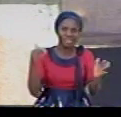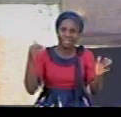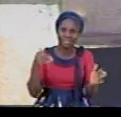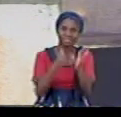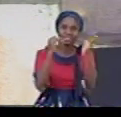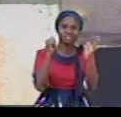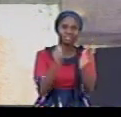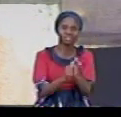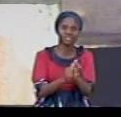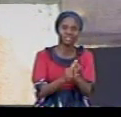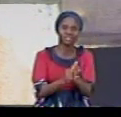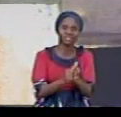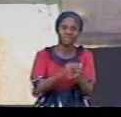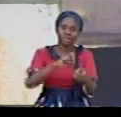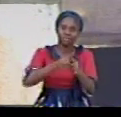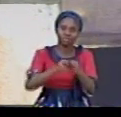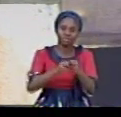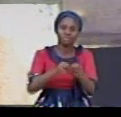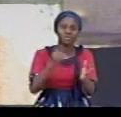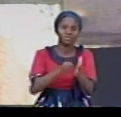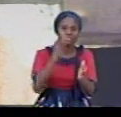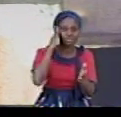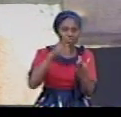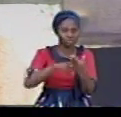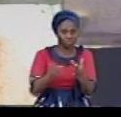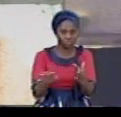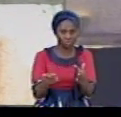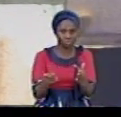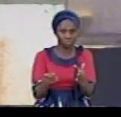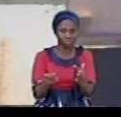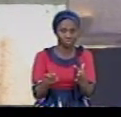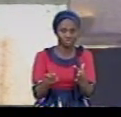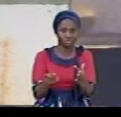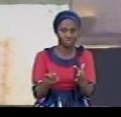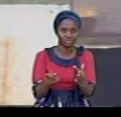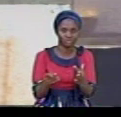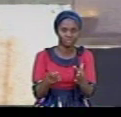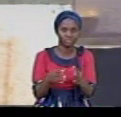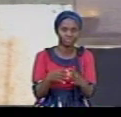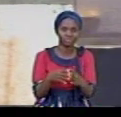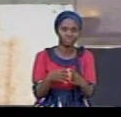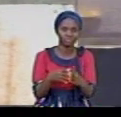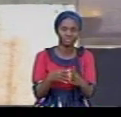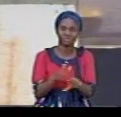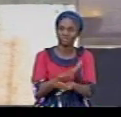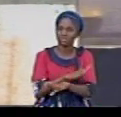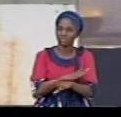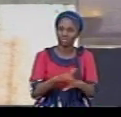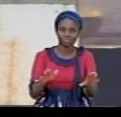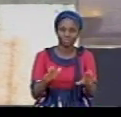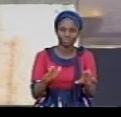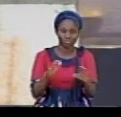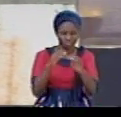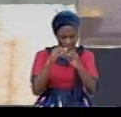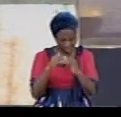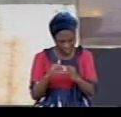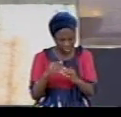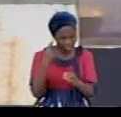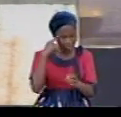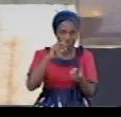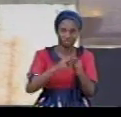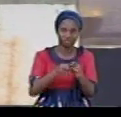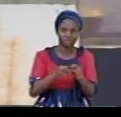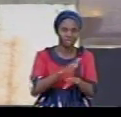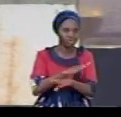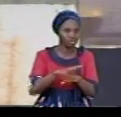Against that adversity, it will go. Don't bend, don't bow,